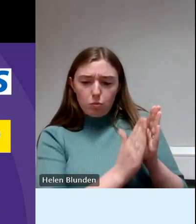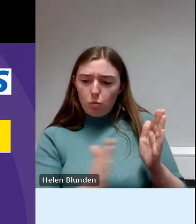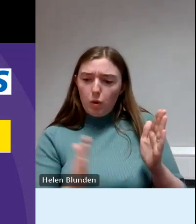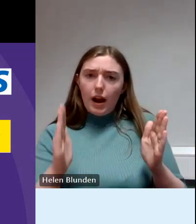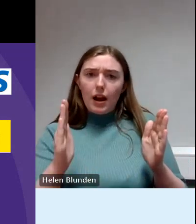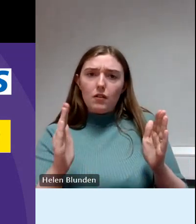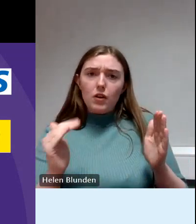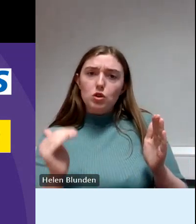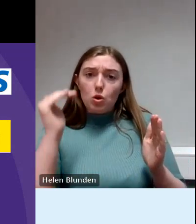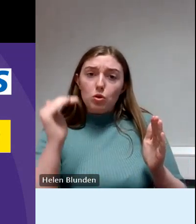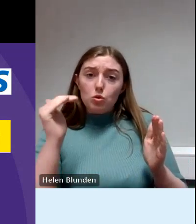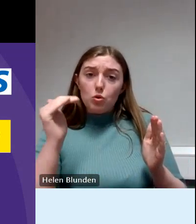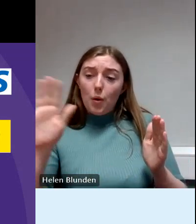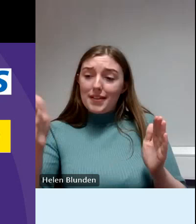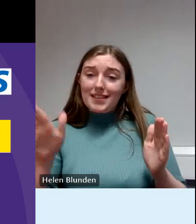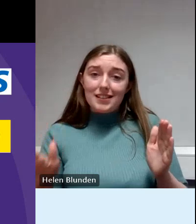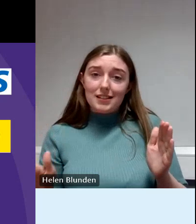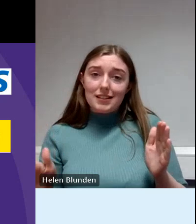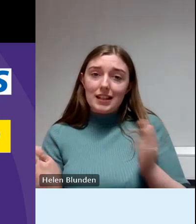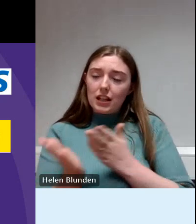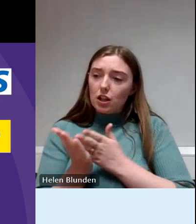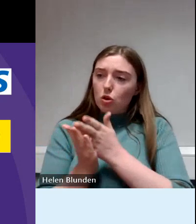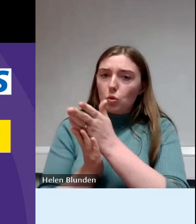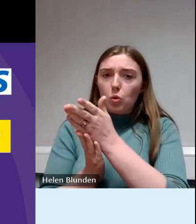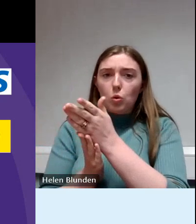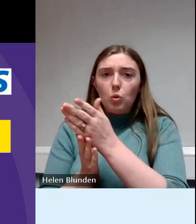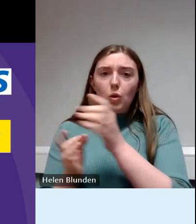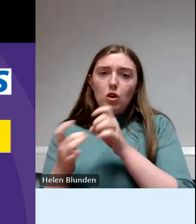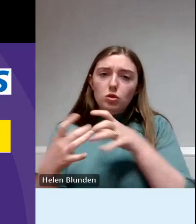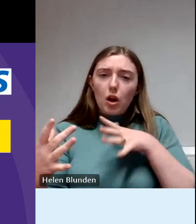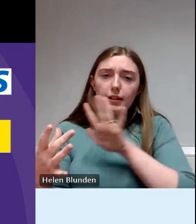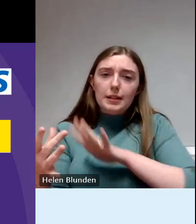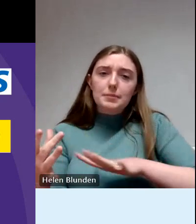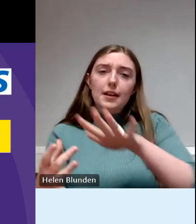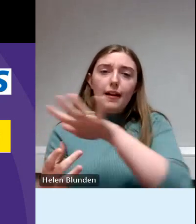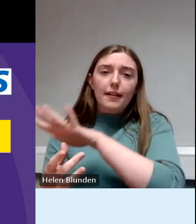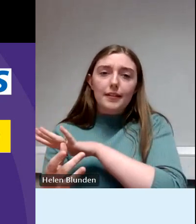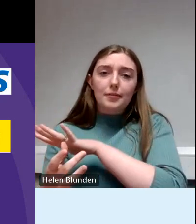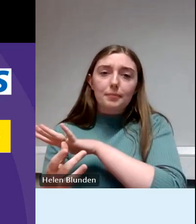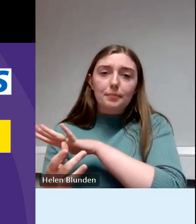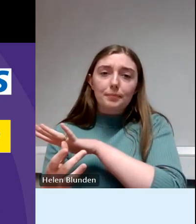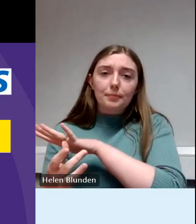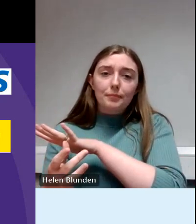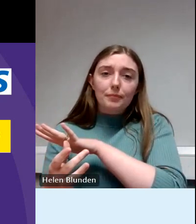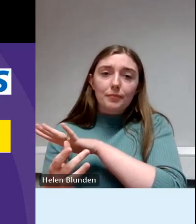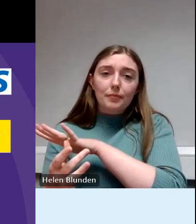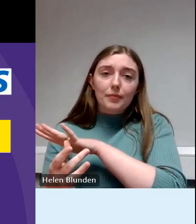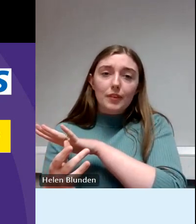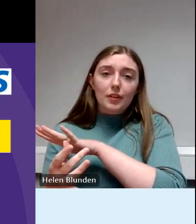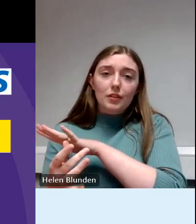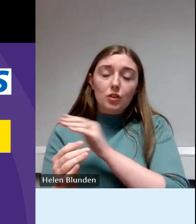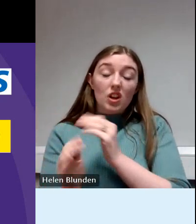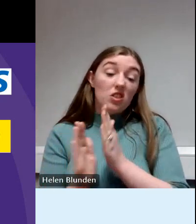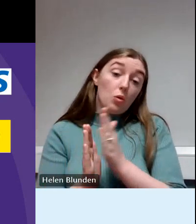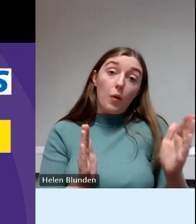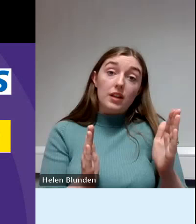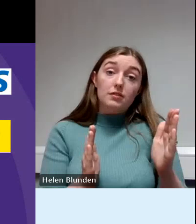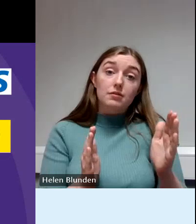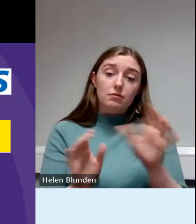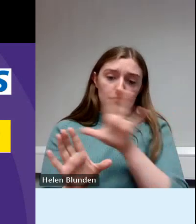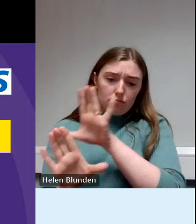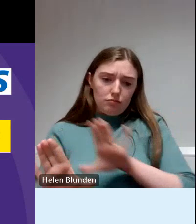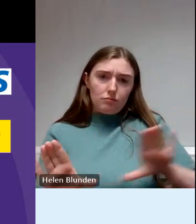Sea, essentially through Lincolnshire and Nottinghamshire, and in the West Midlands as well. So that's now a